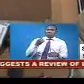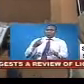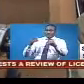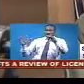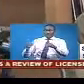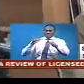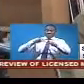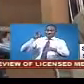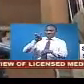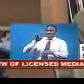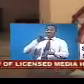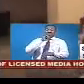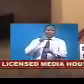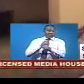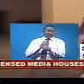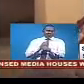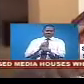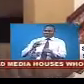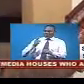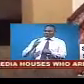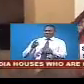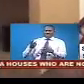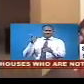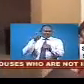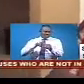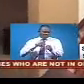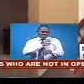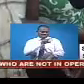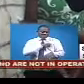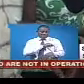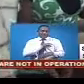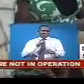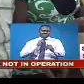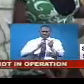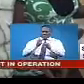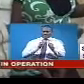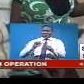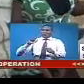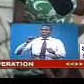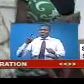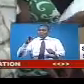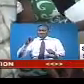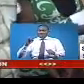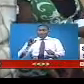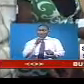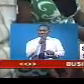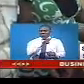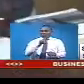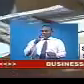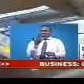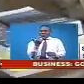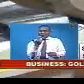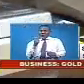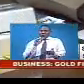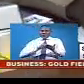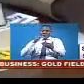say tennis players above 18 years of age must first participate in the qualifying series, one in Kumasi between the